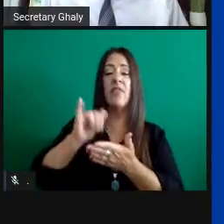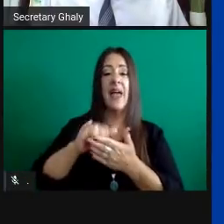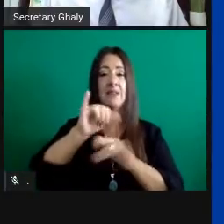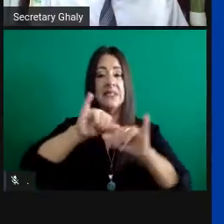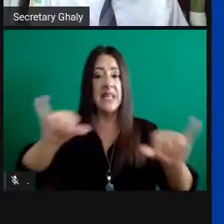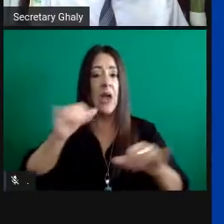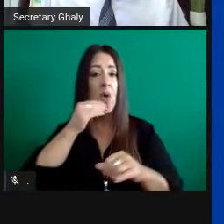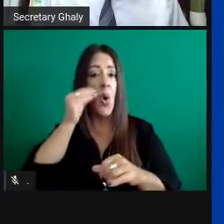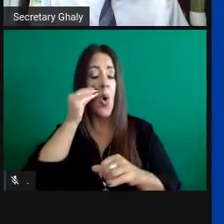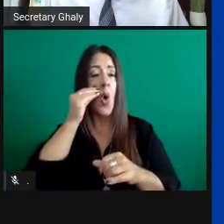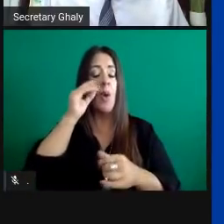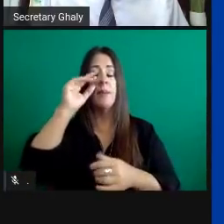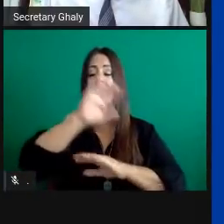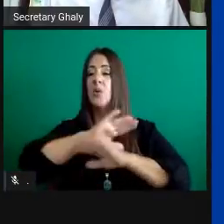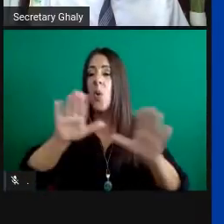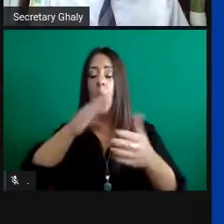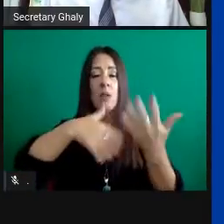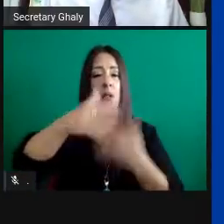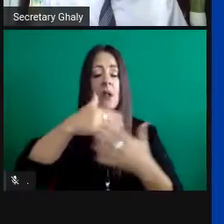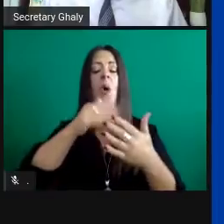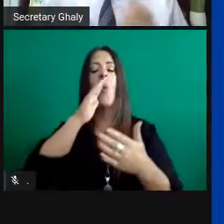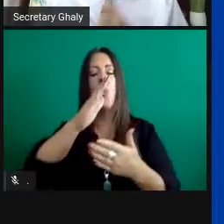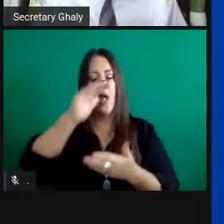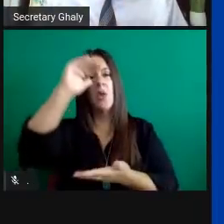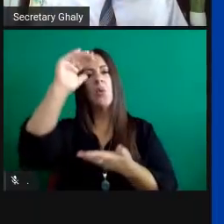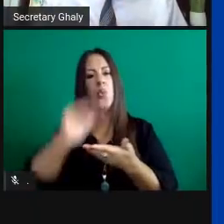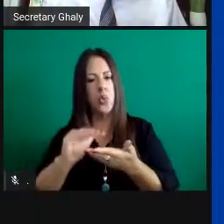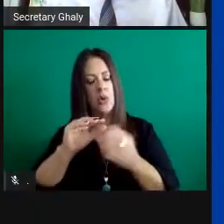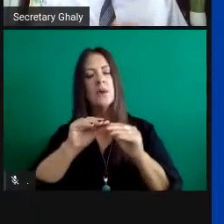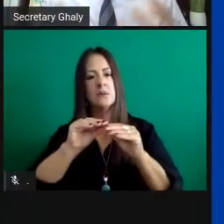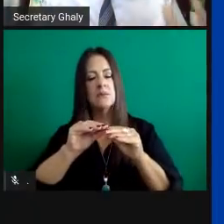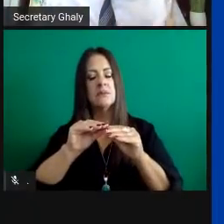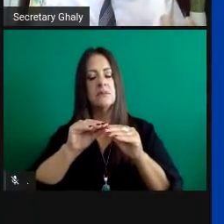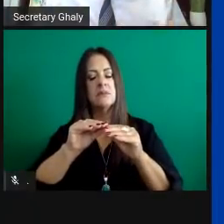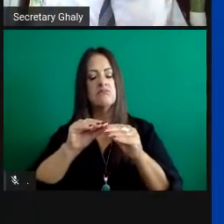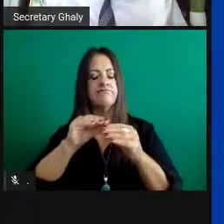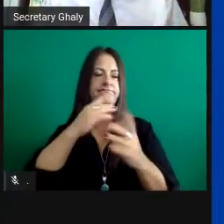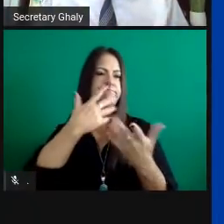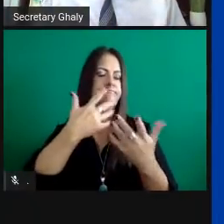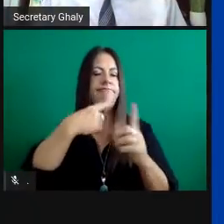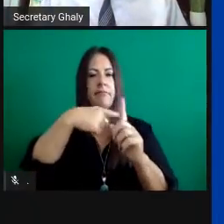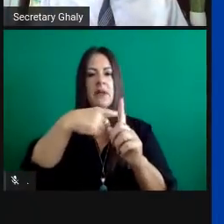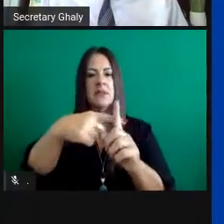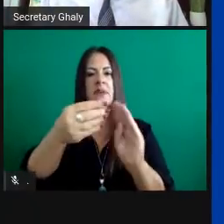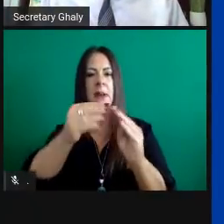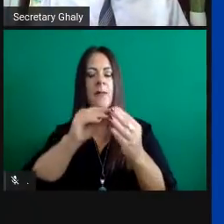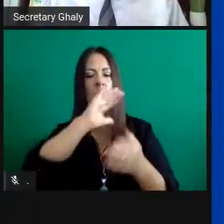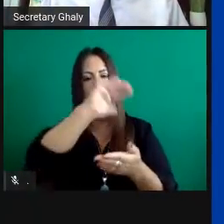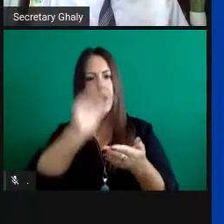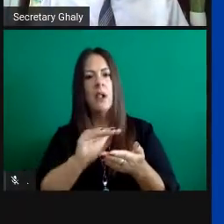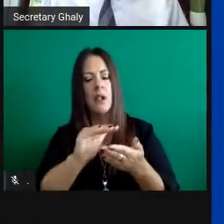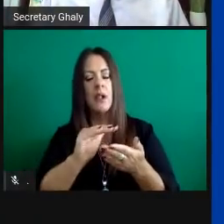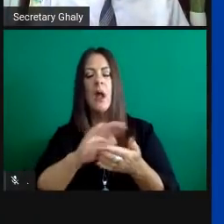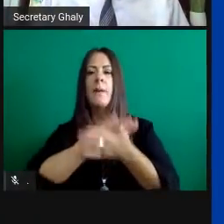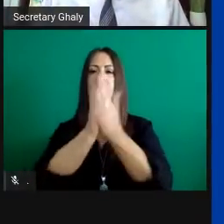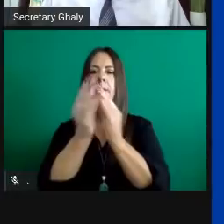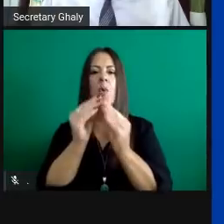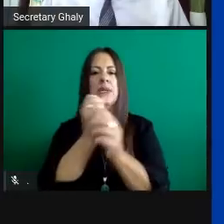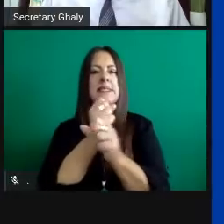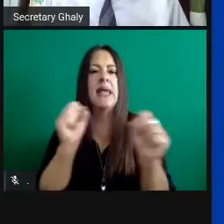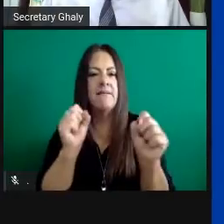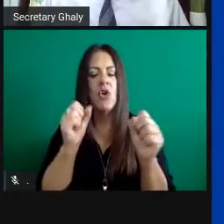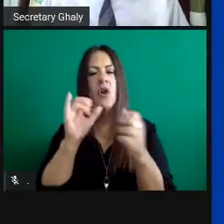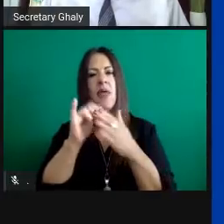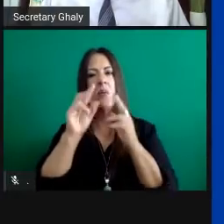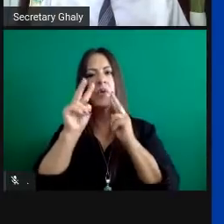bring transmission rates down and move back into the blueprint for a safer economy that we've